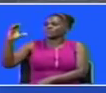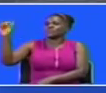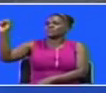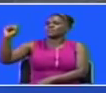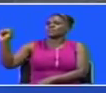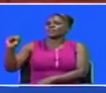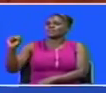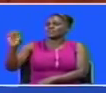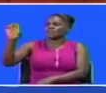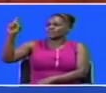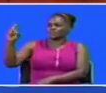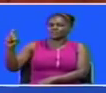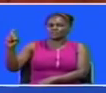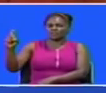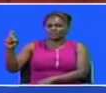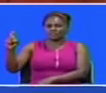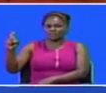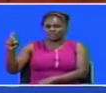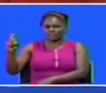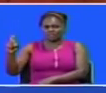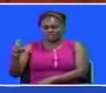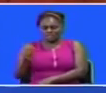the executive. If you are found